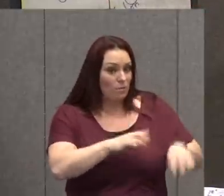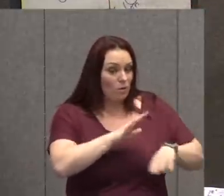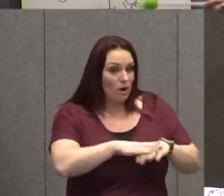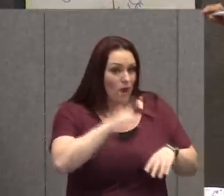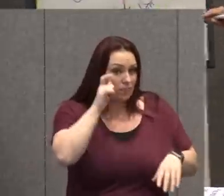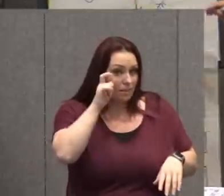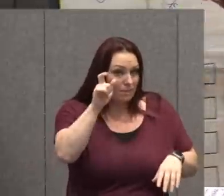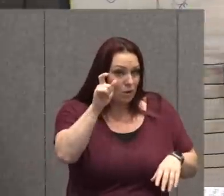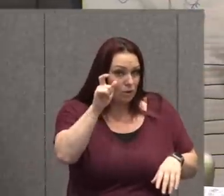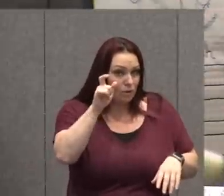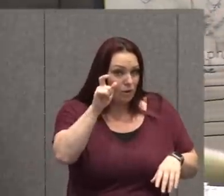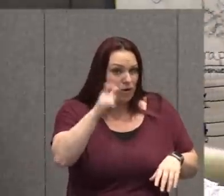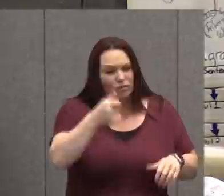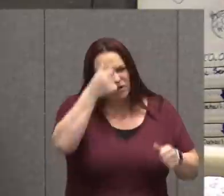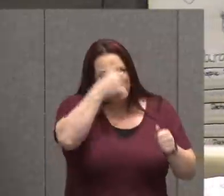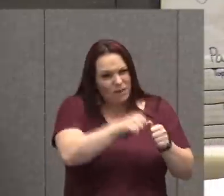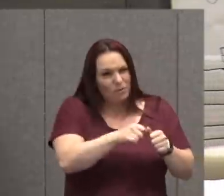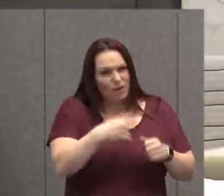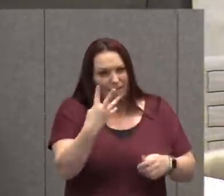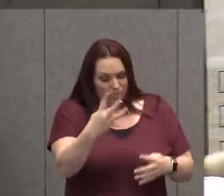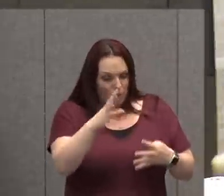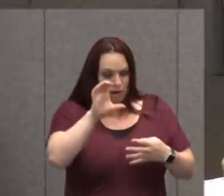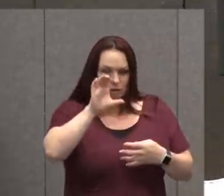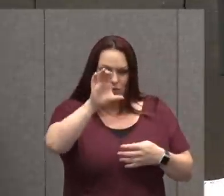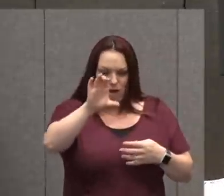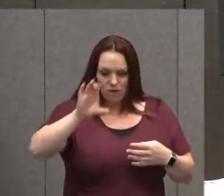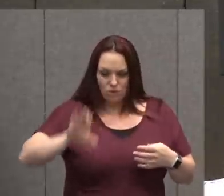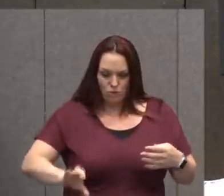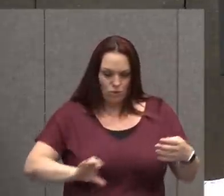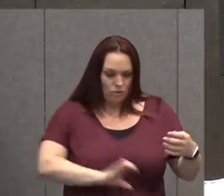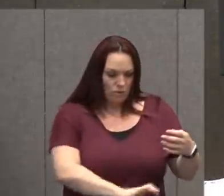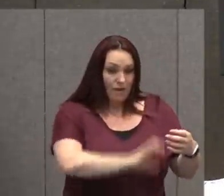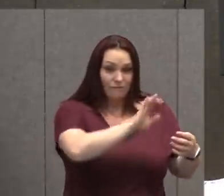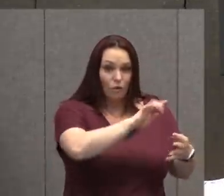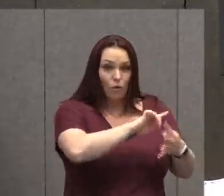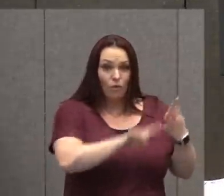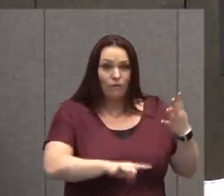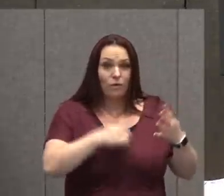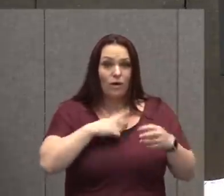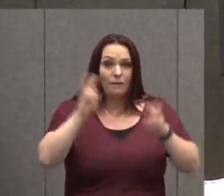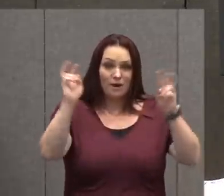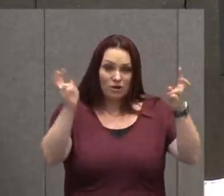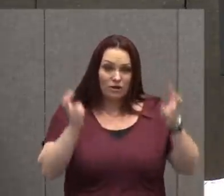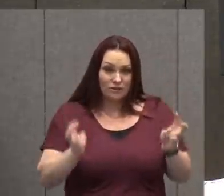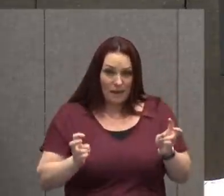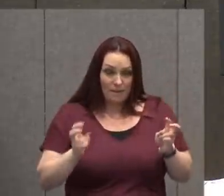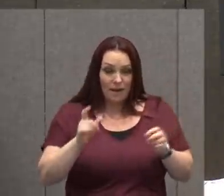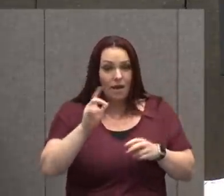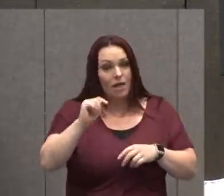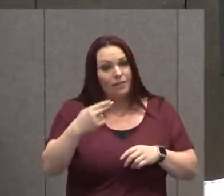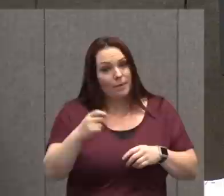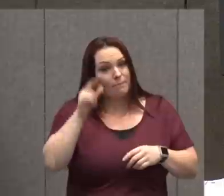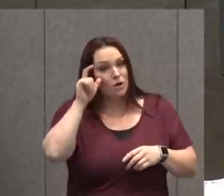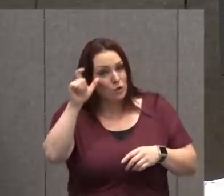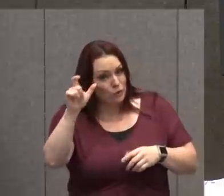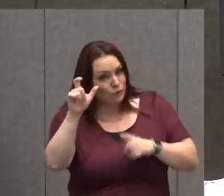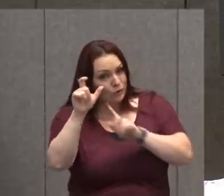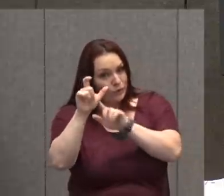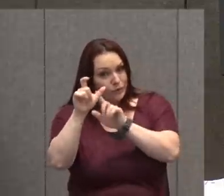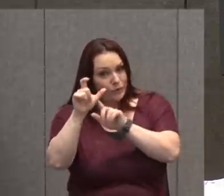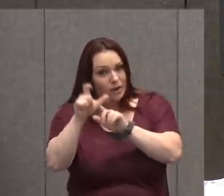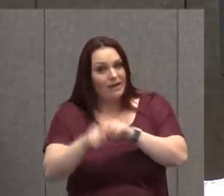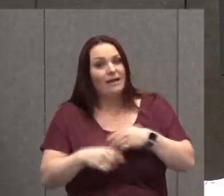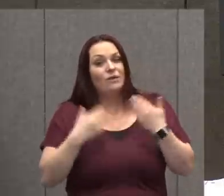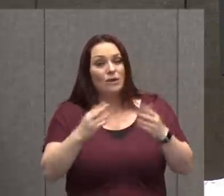came up with four important things that we wanted to say about our topic, the moon. And then I went and I